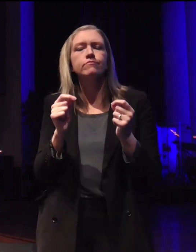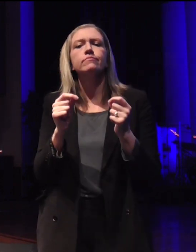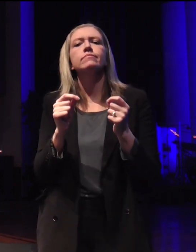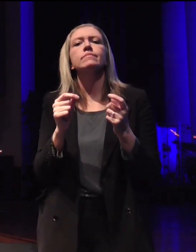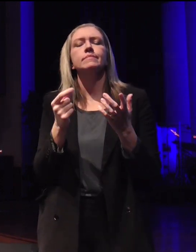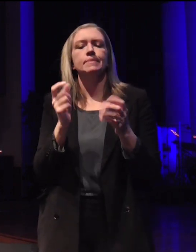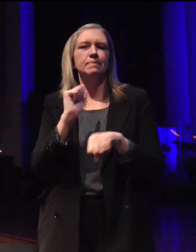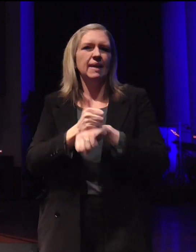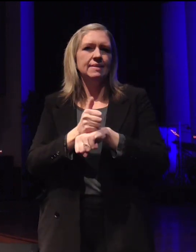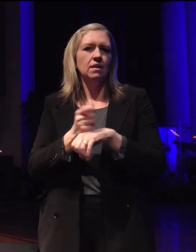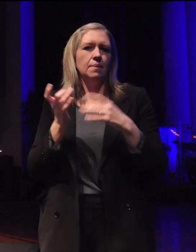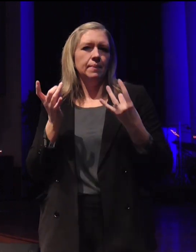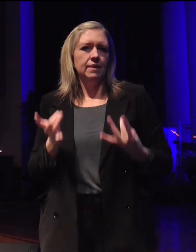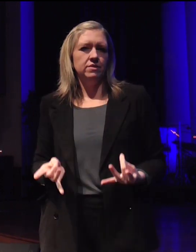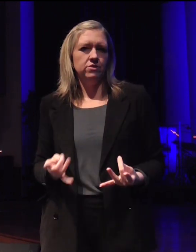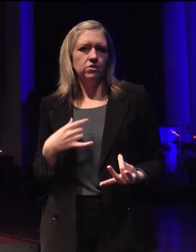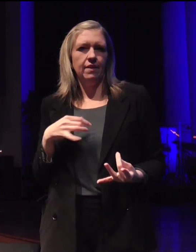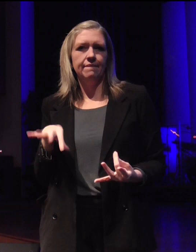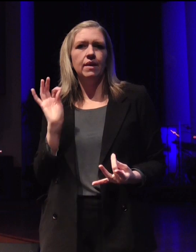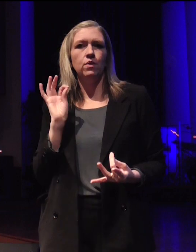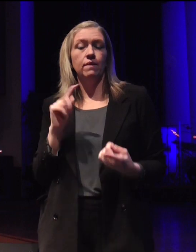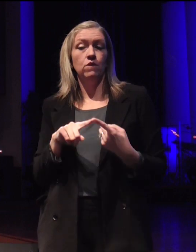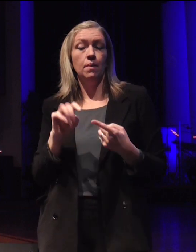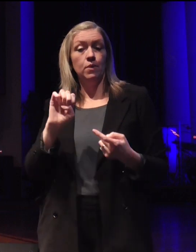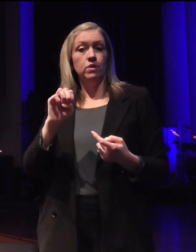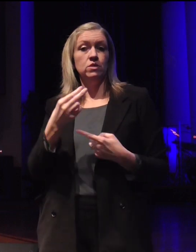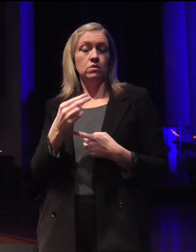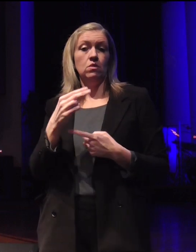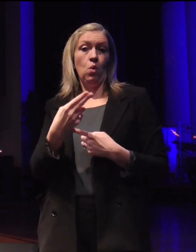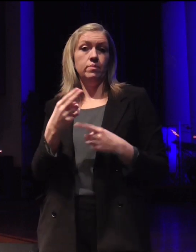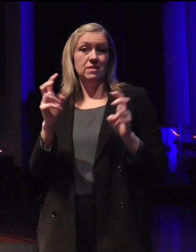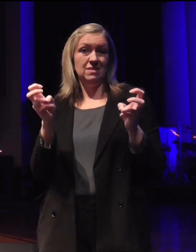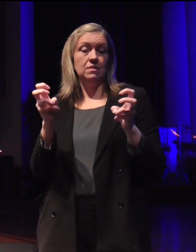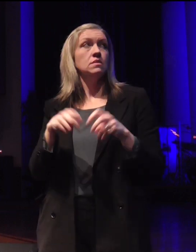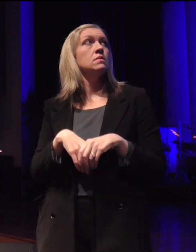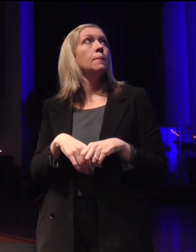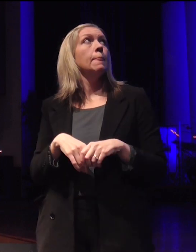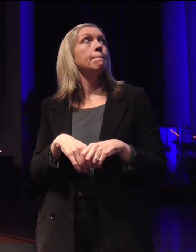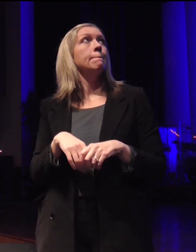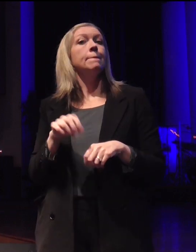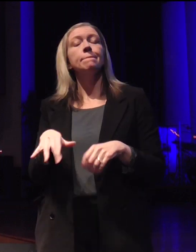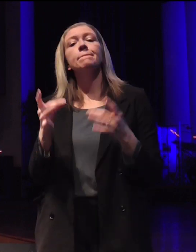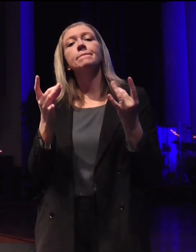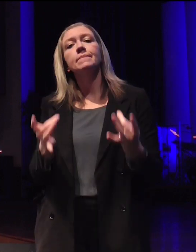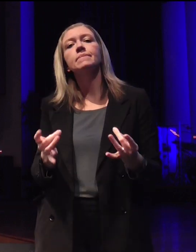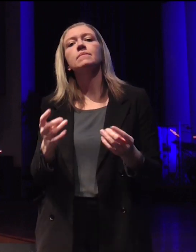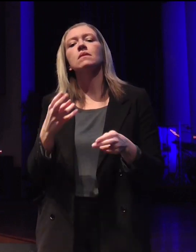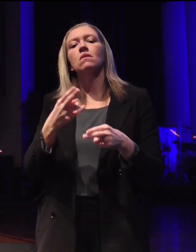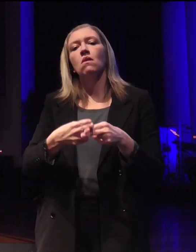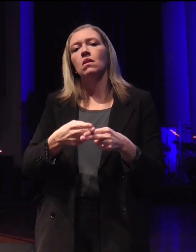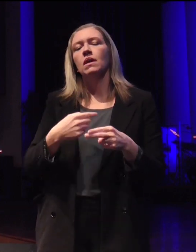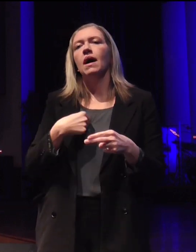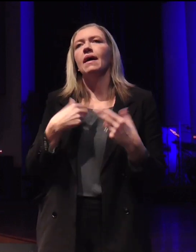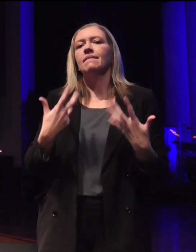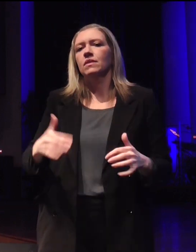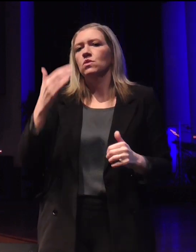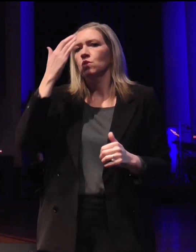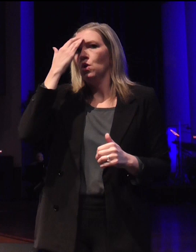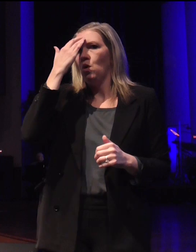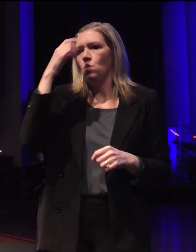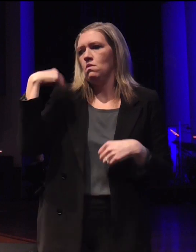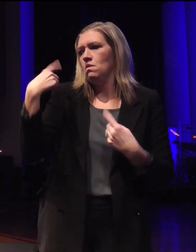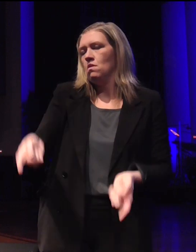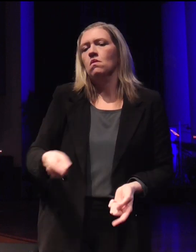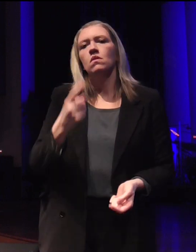on a meditation that I discovered from our founder, Ernest Holmes. It's called I Have Known Always, and it says, I